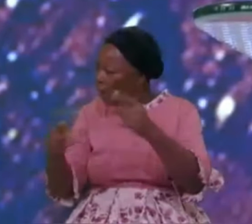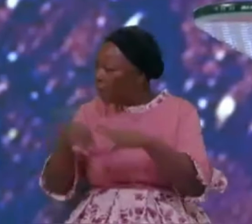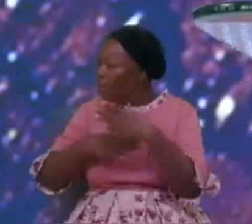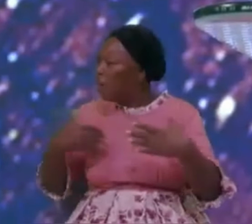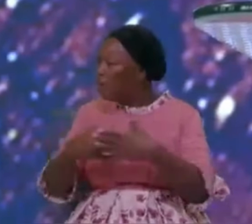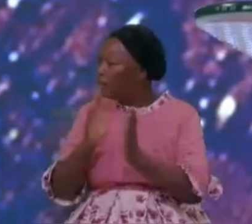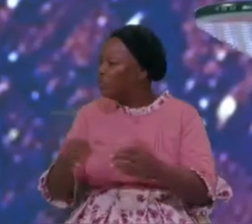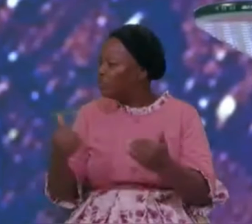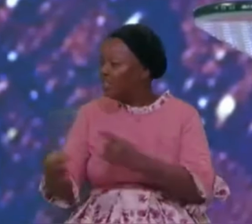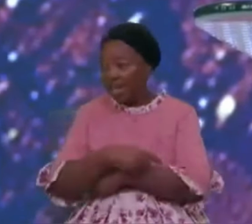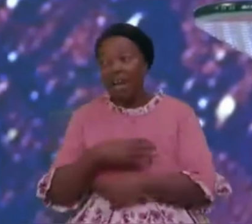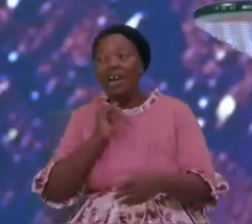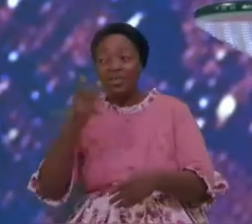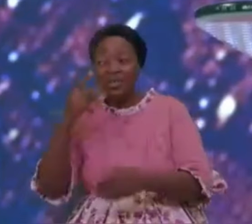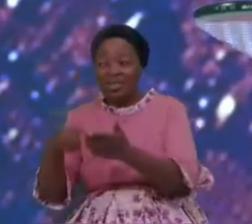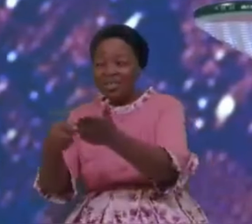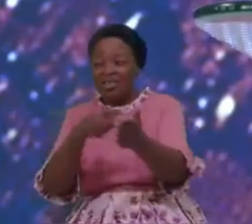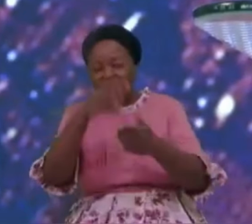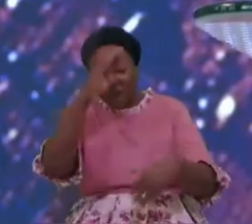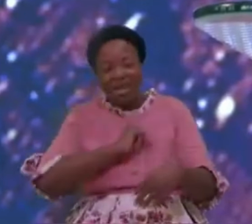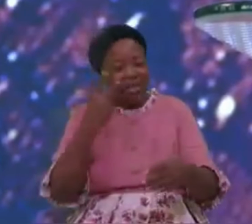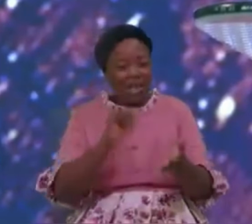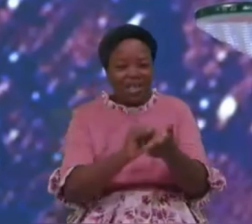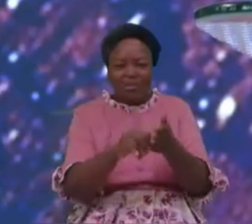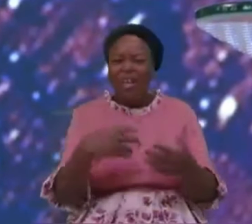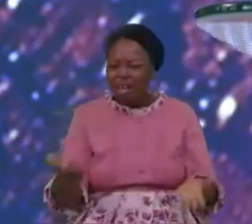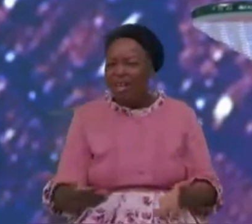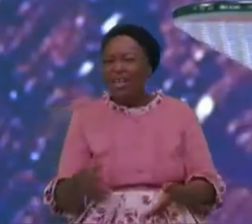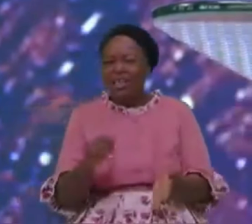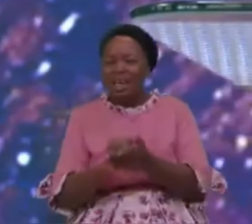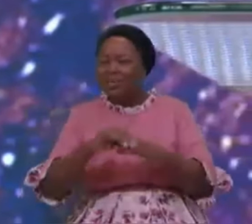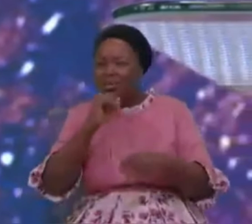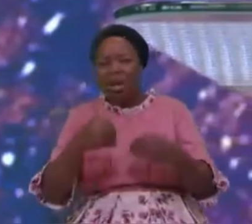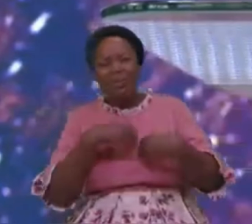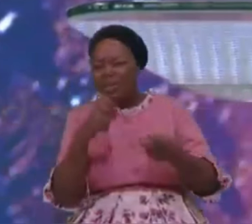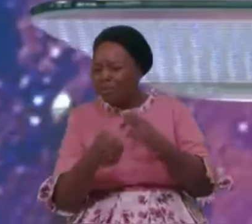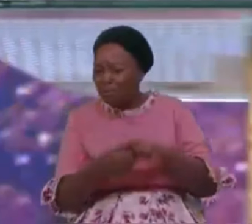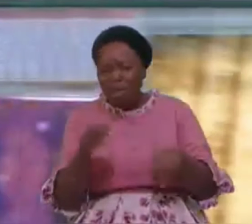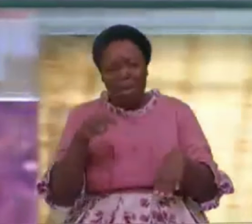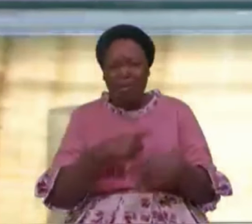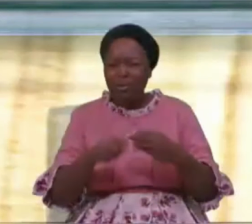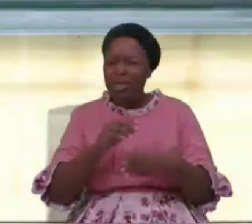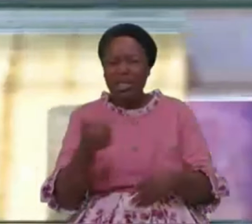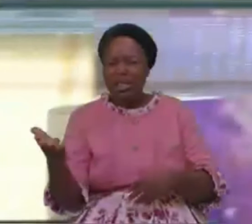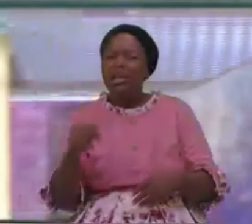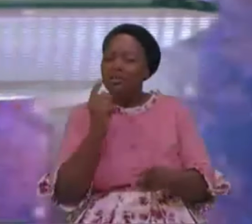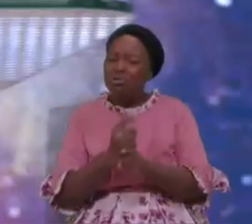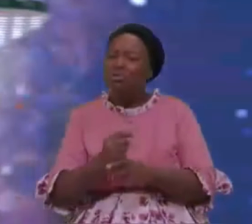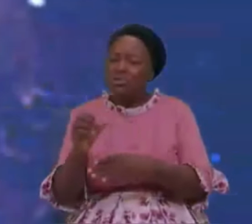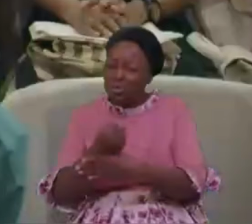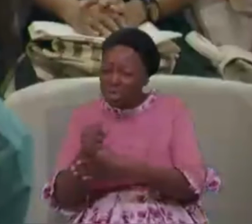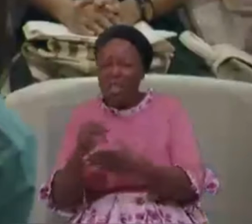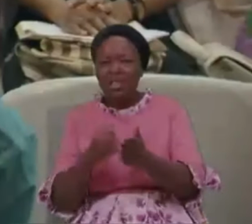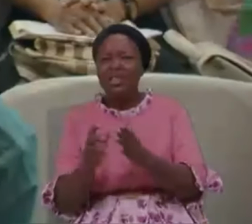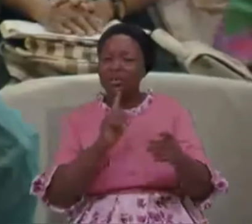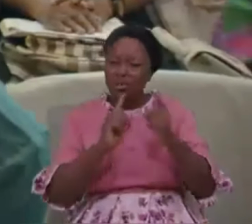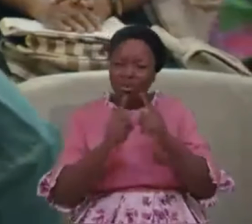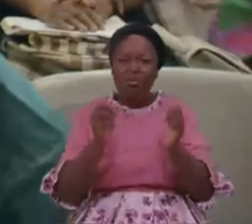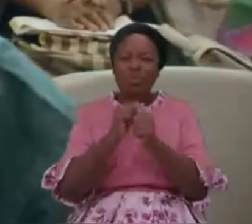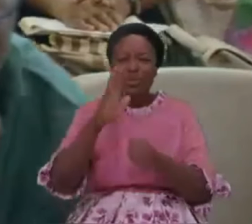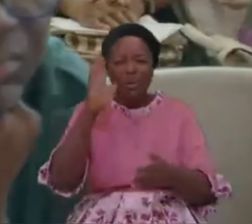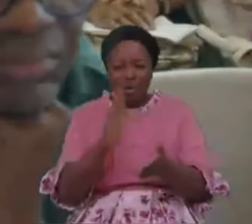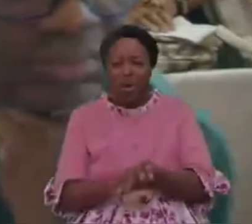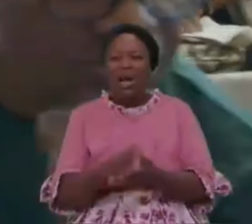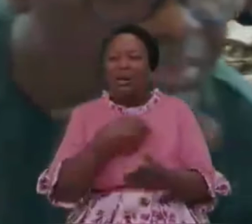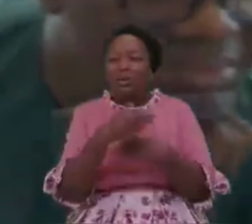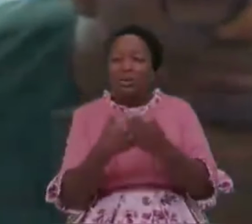I saw this man, I saw that woman, and we did this and we did that. That doesn't hurt anybody. And all those little things, they make us to have